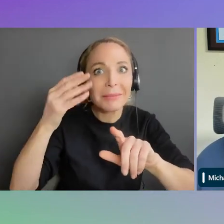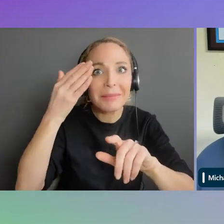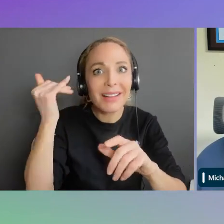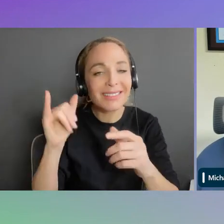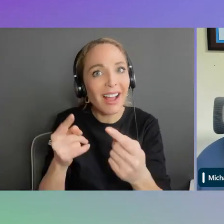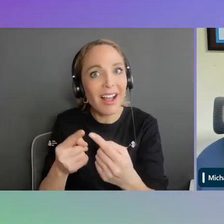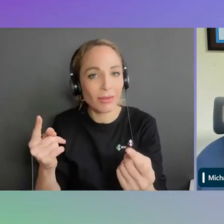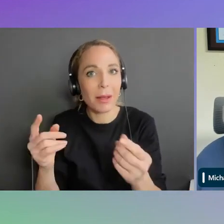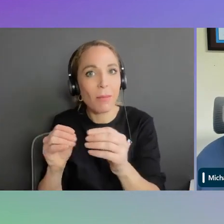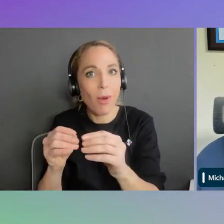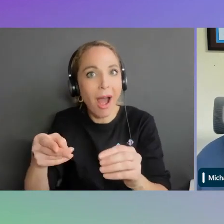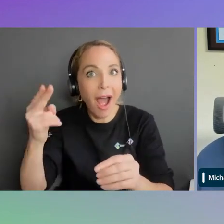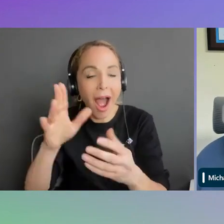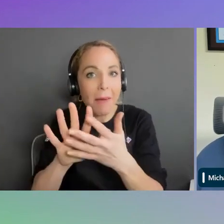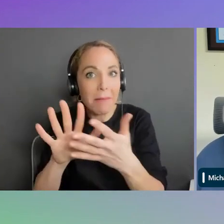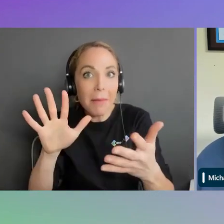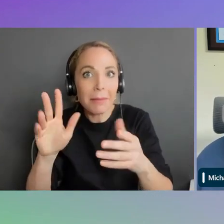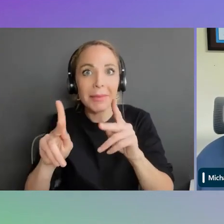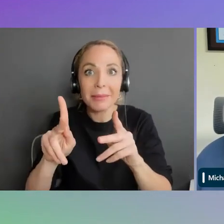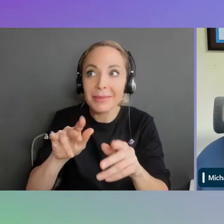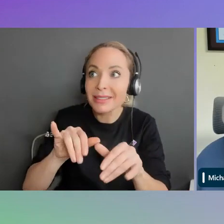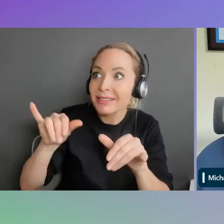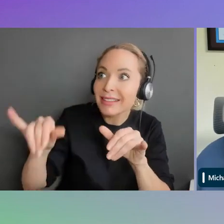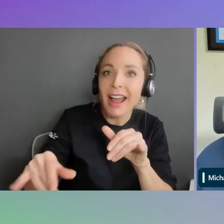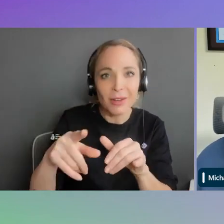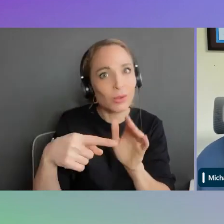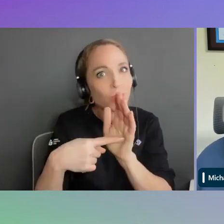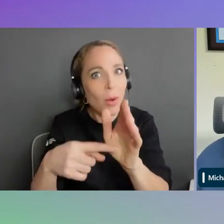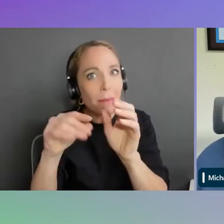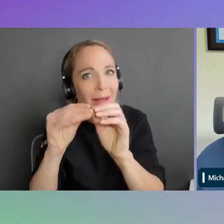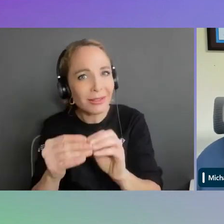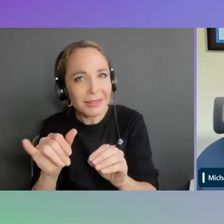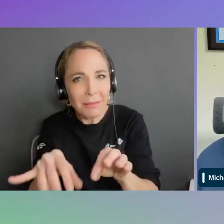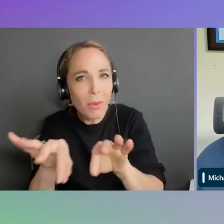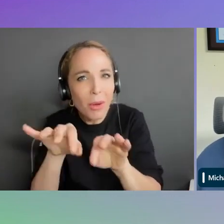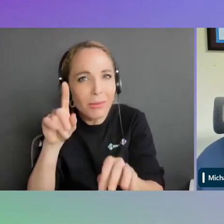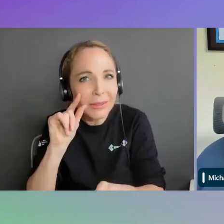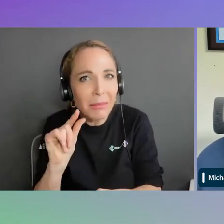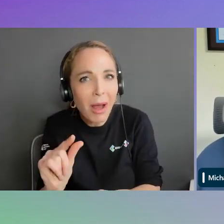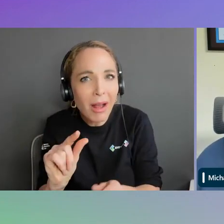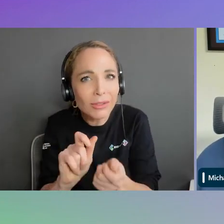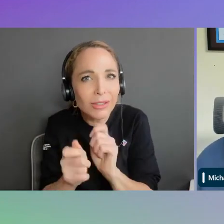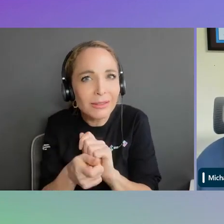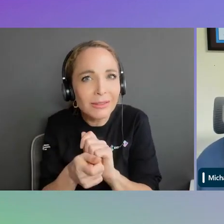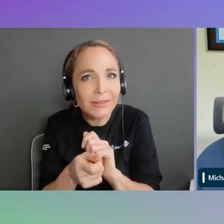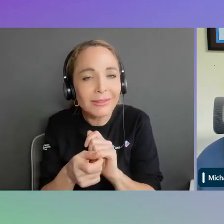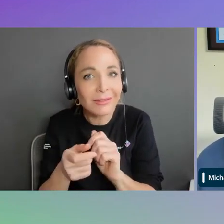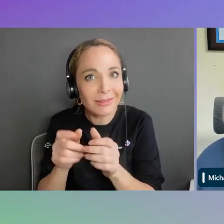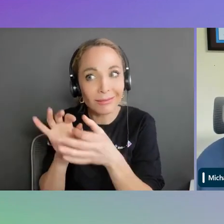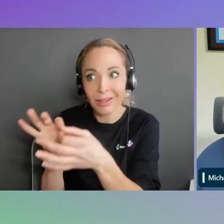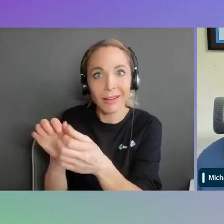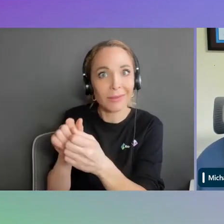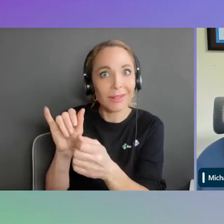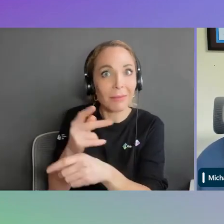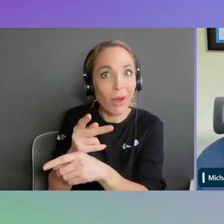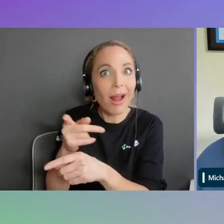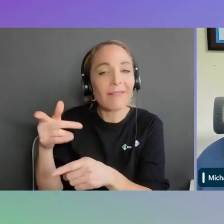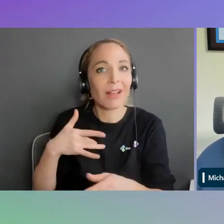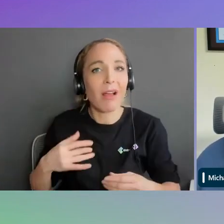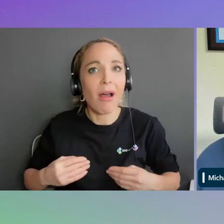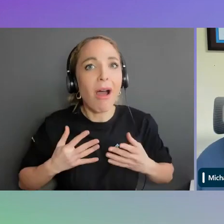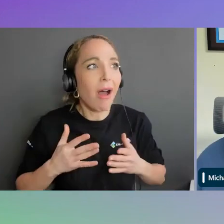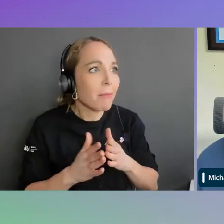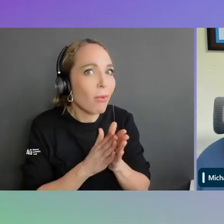important. You can gather metrics to show why it's important to do small adjustments in your product, and you can motivate people to